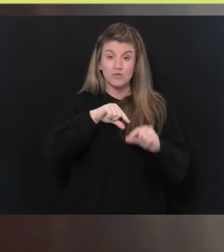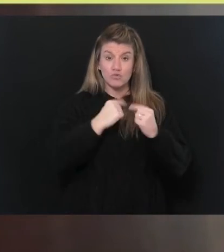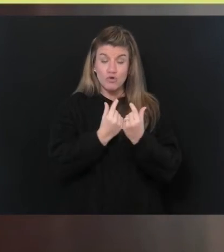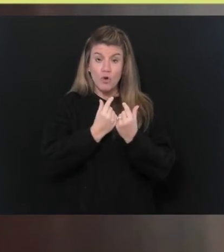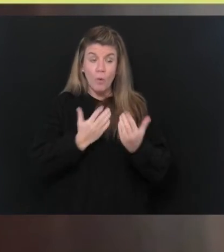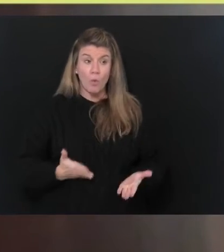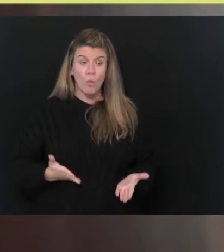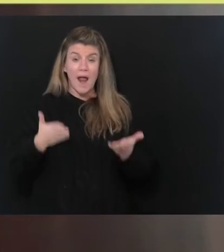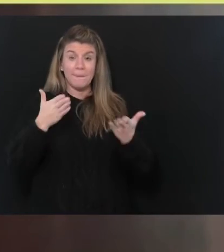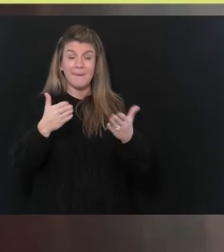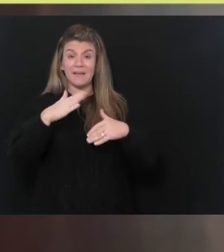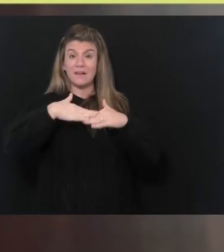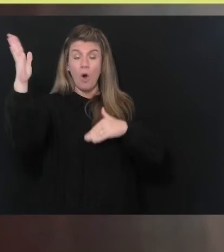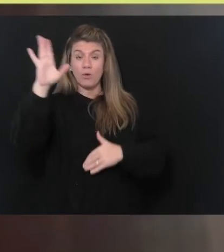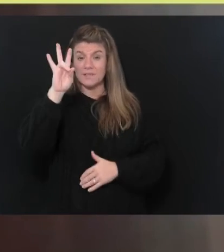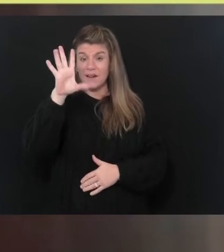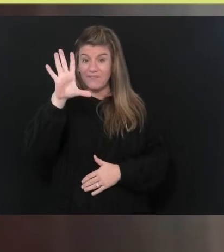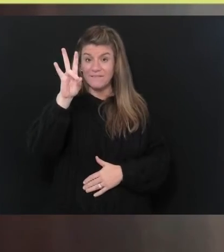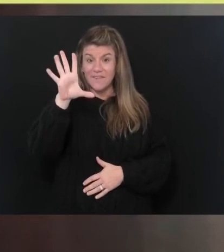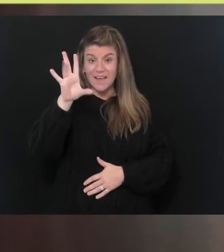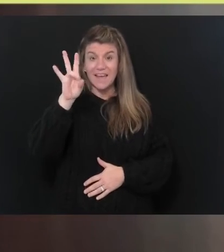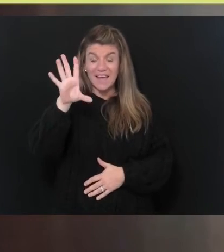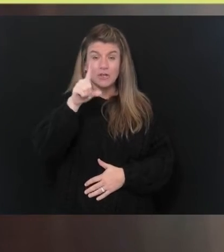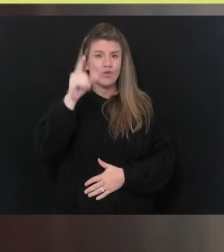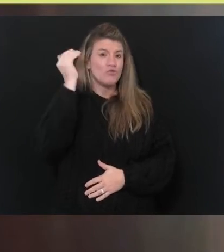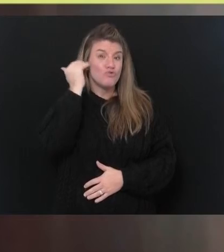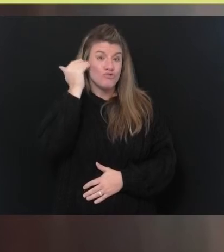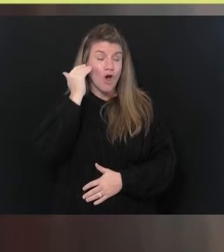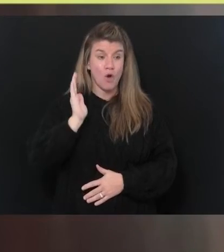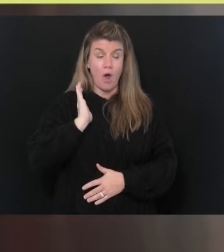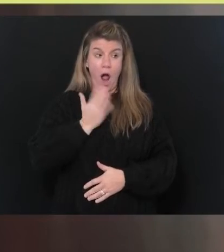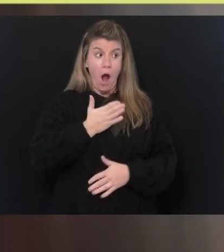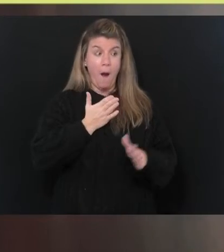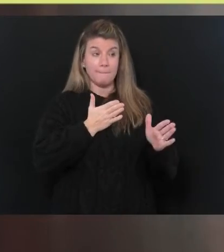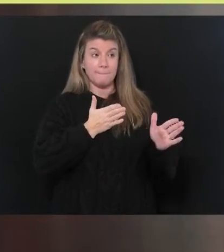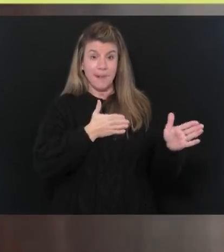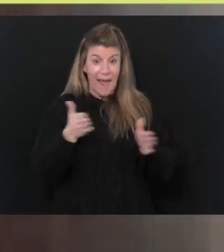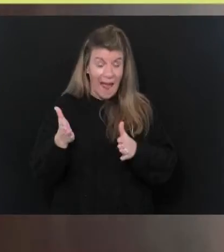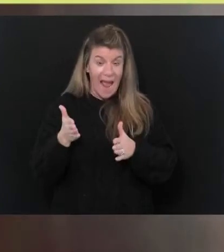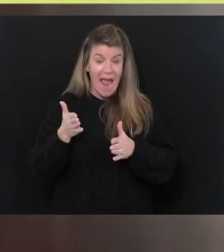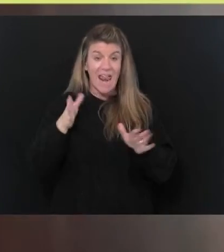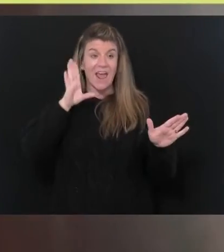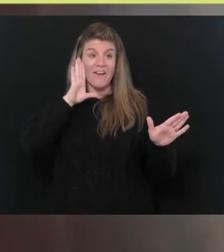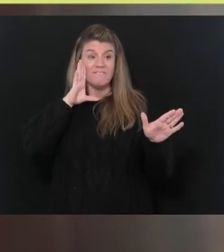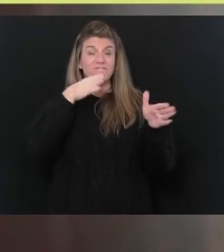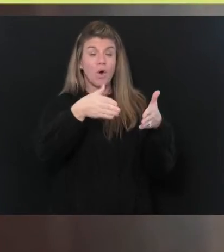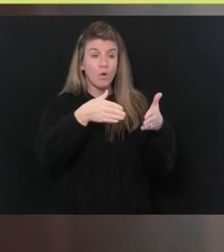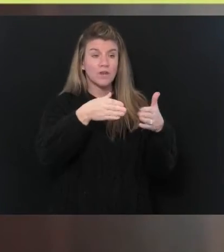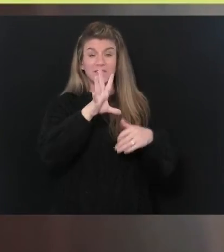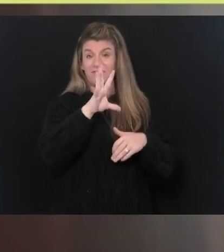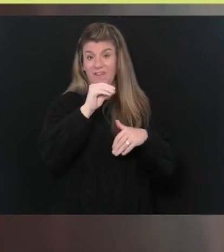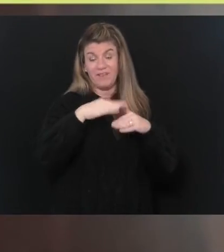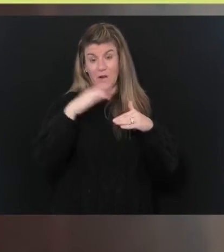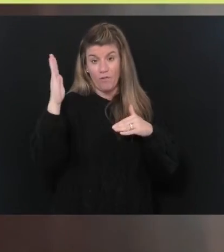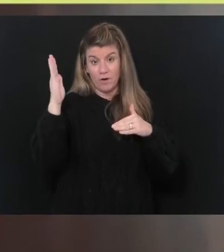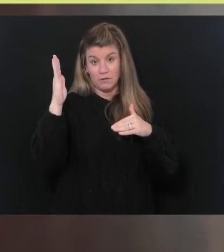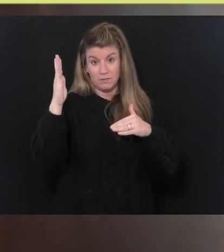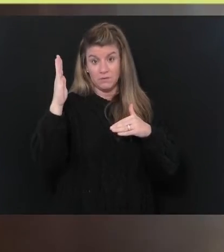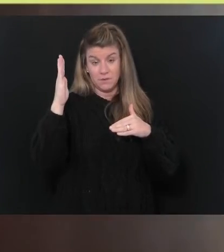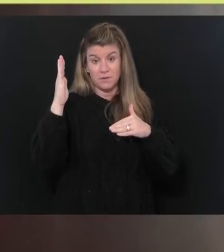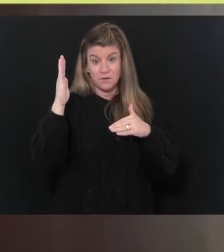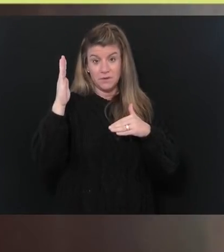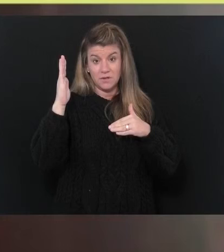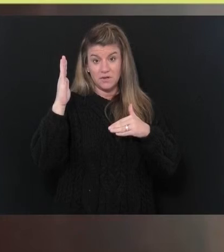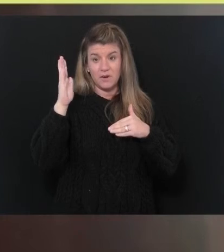for people 75 and older. And as you know, our plan starts to focus on people 50 and over for